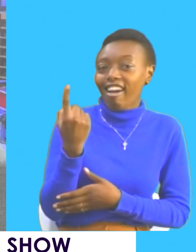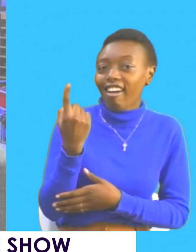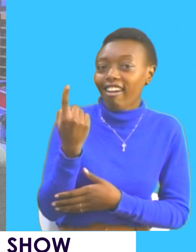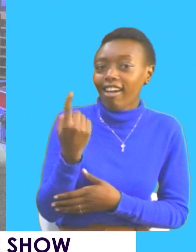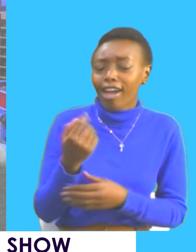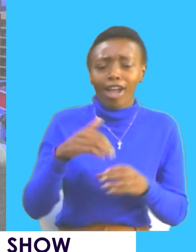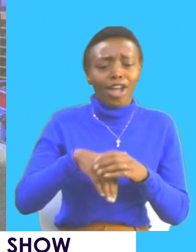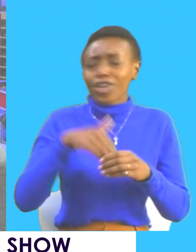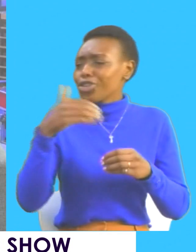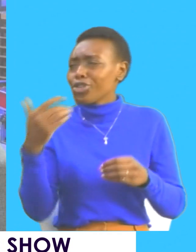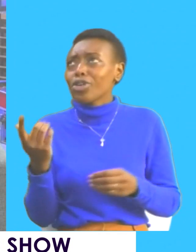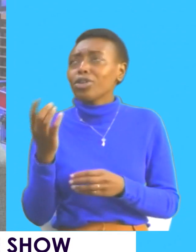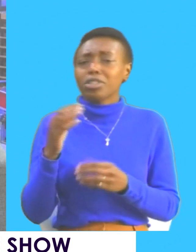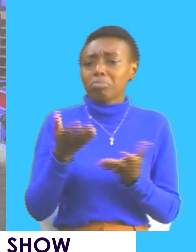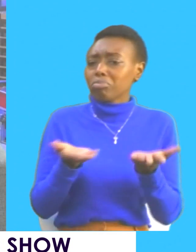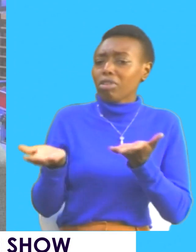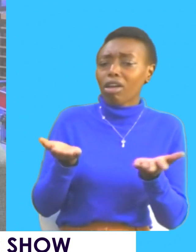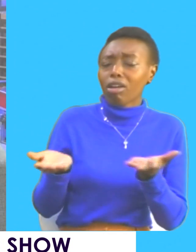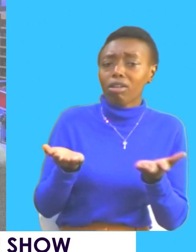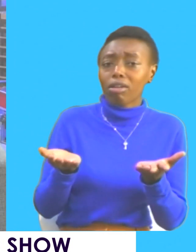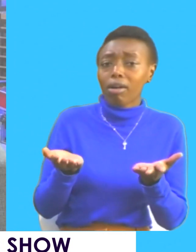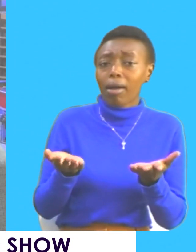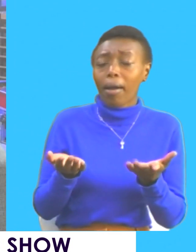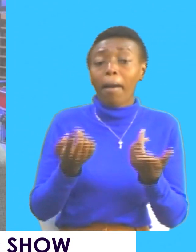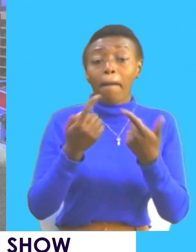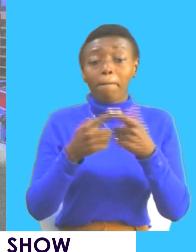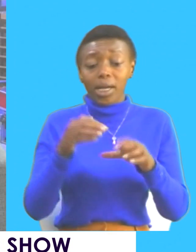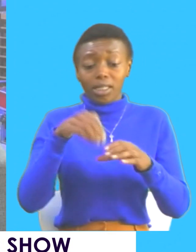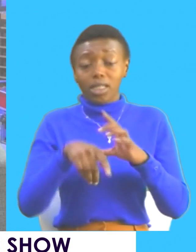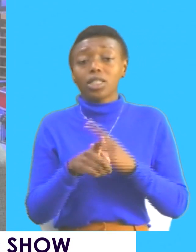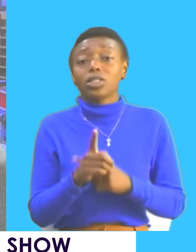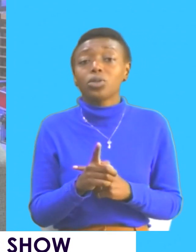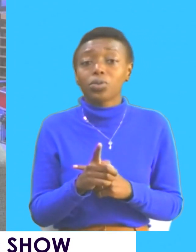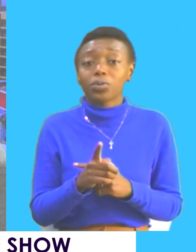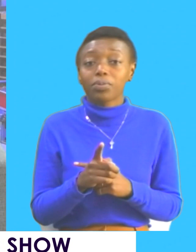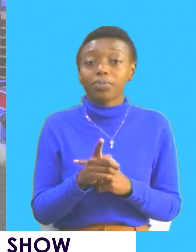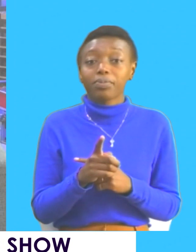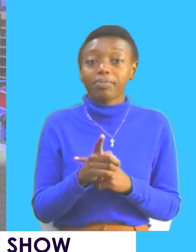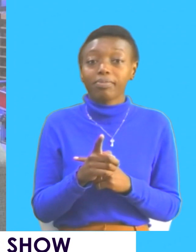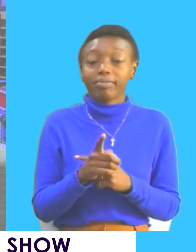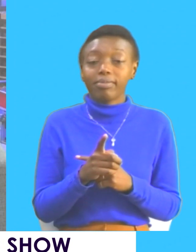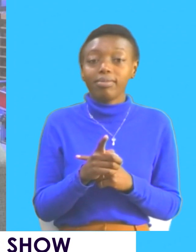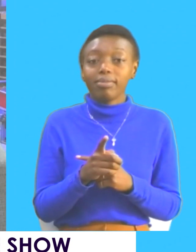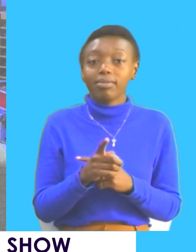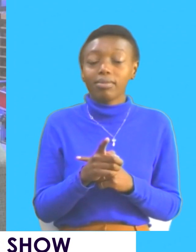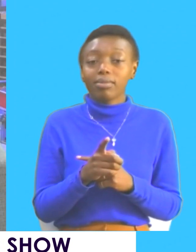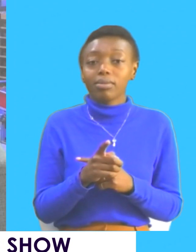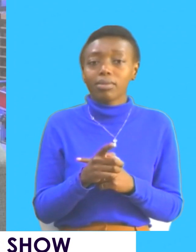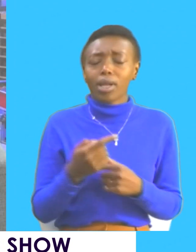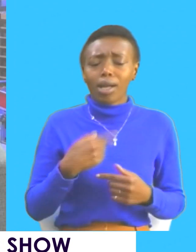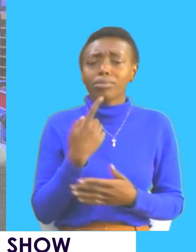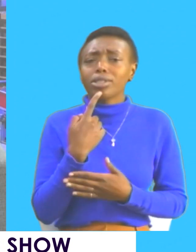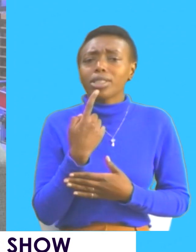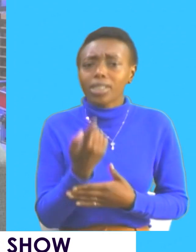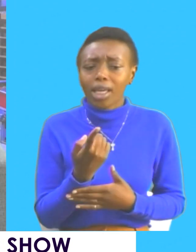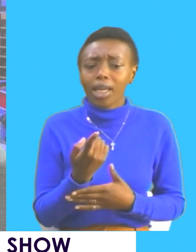out there in the skies, not out there in the social media and in the naysaying of the world. I'm speaking to